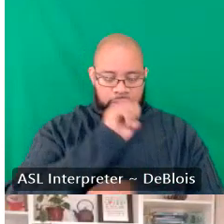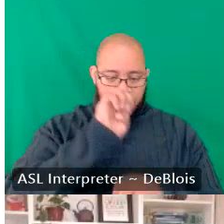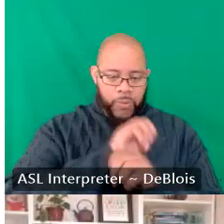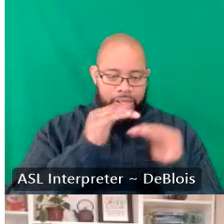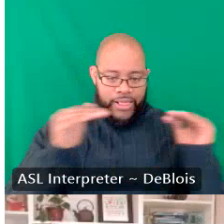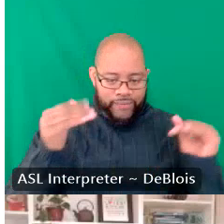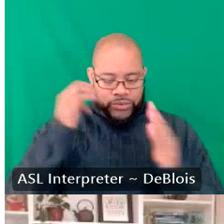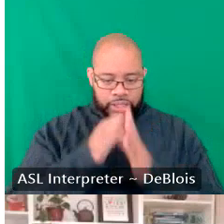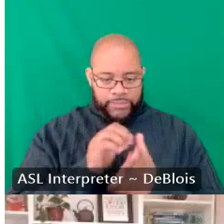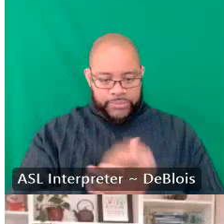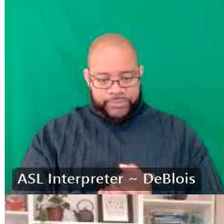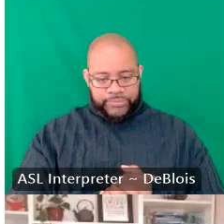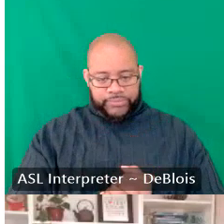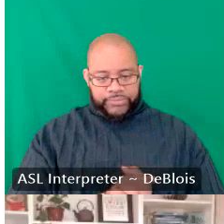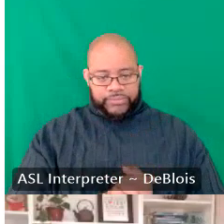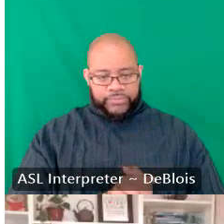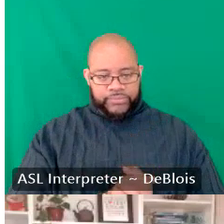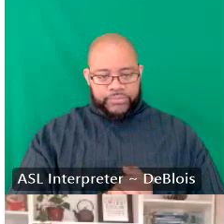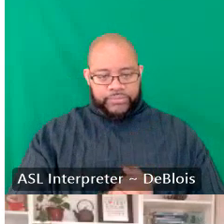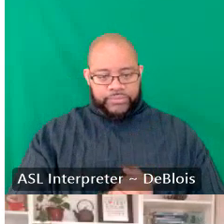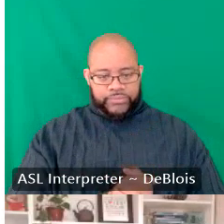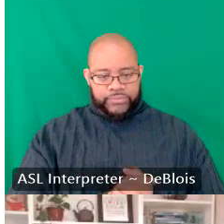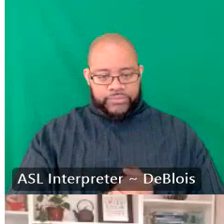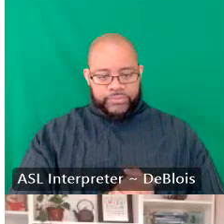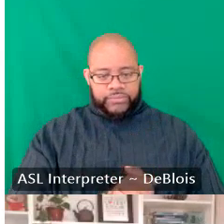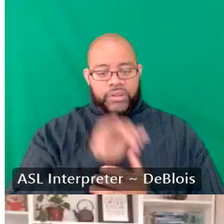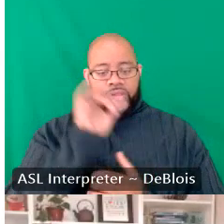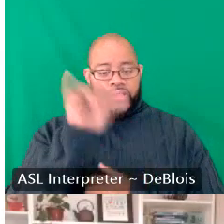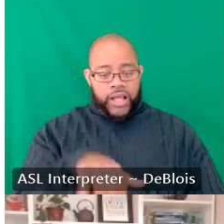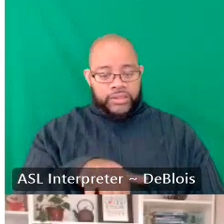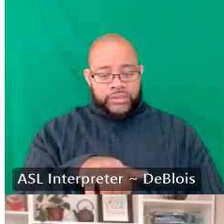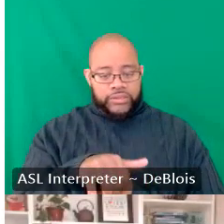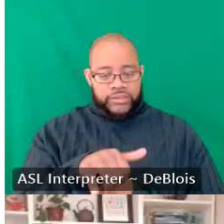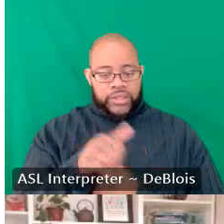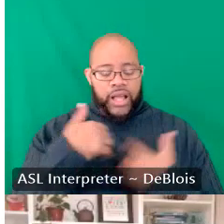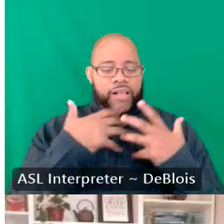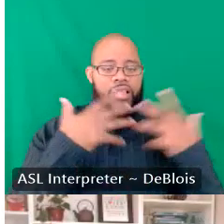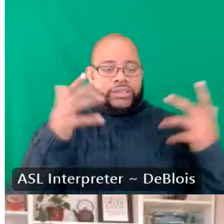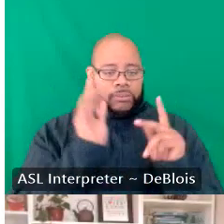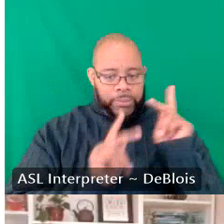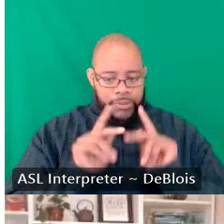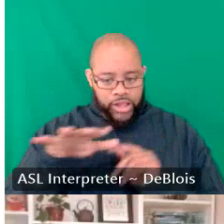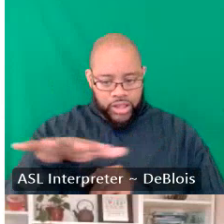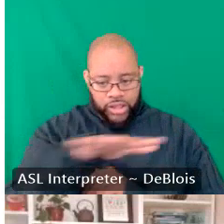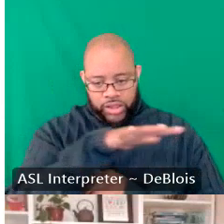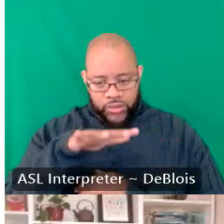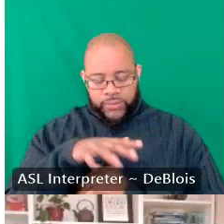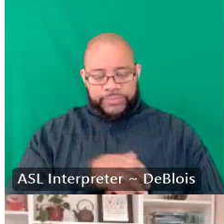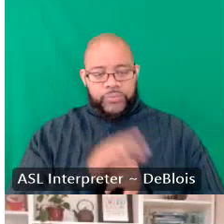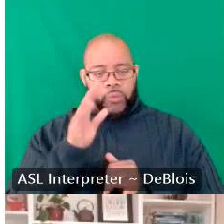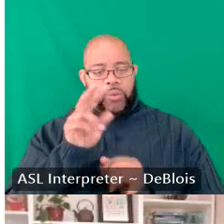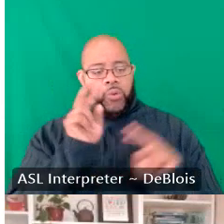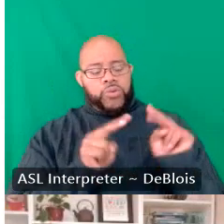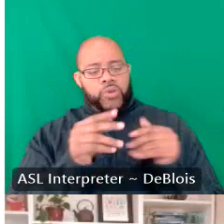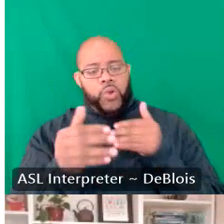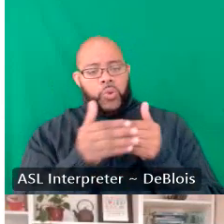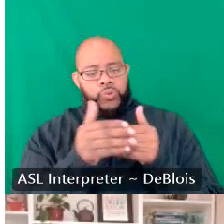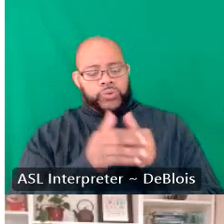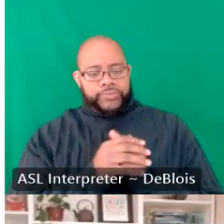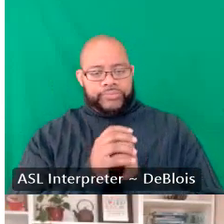example. Yep. And that is that there are lots of people who look very